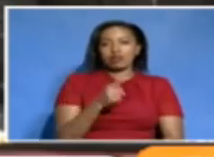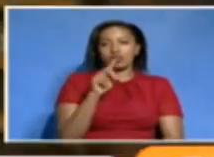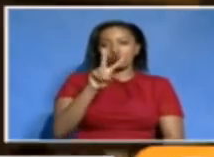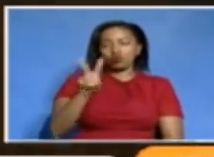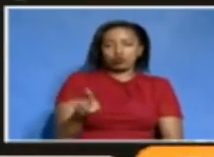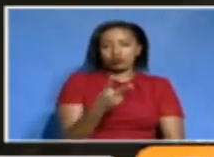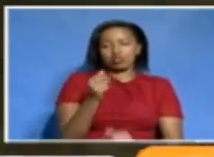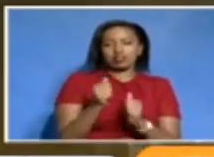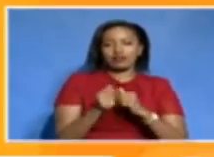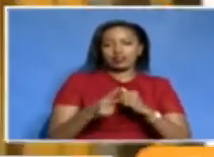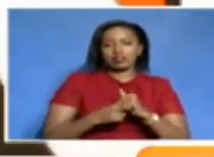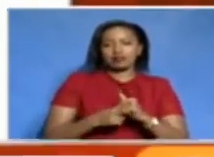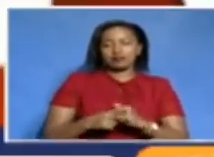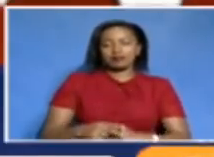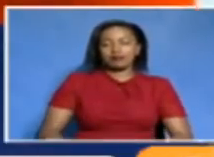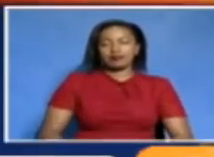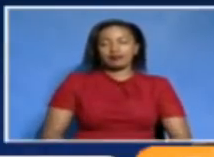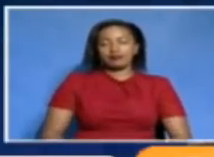May 2017.